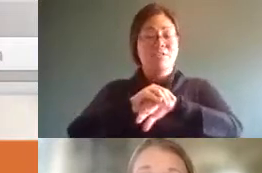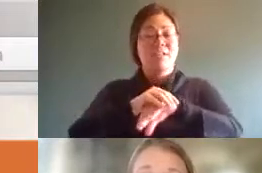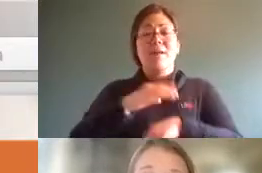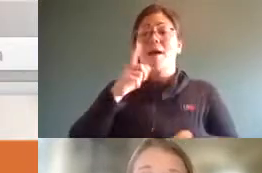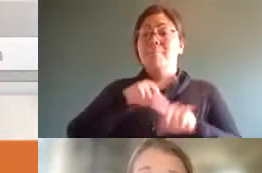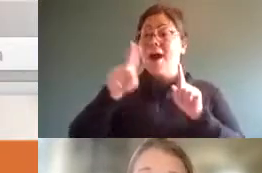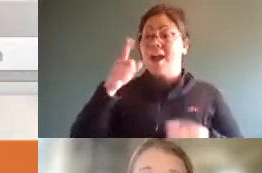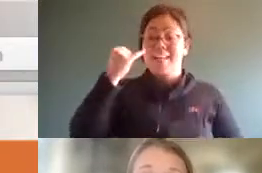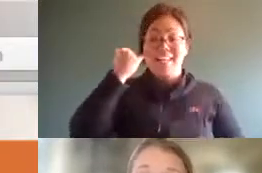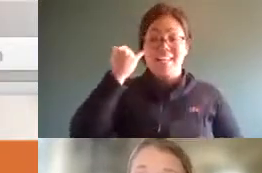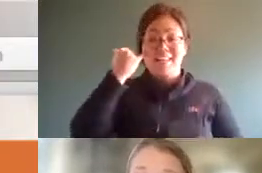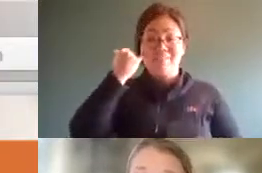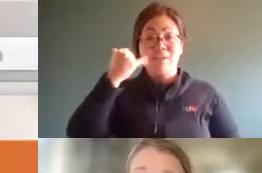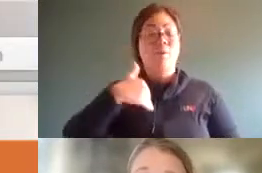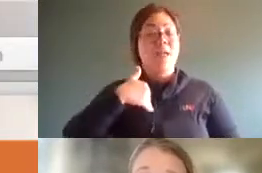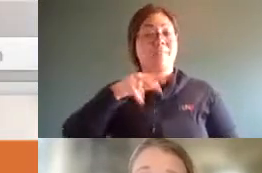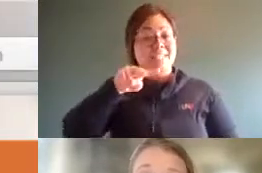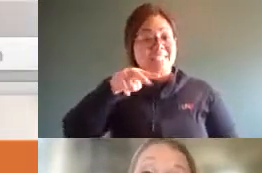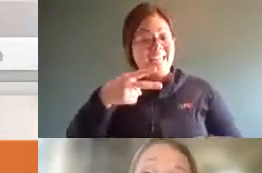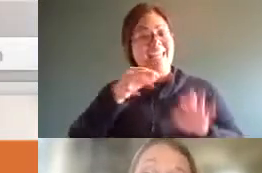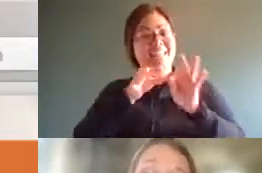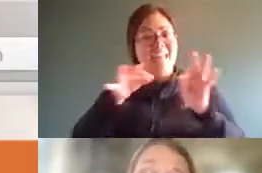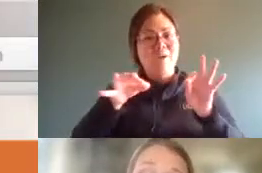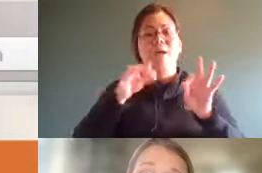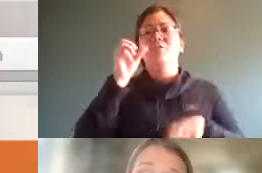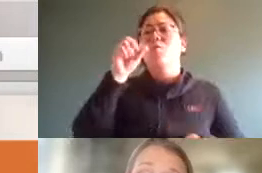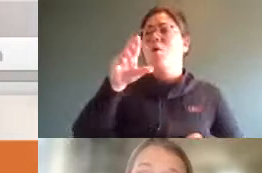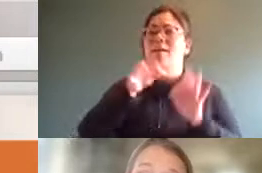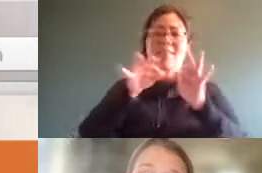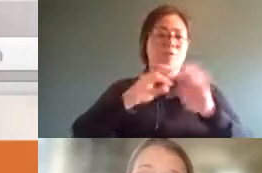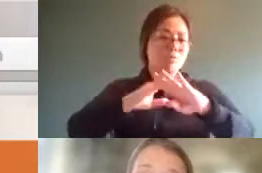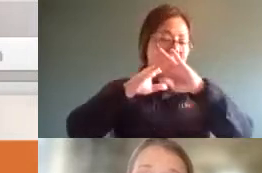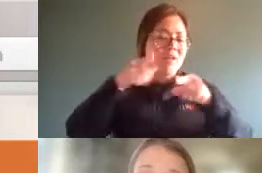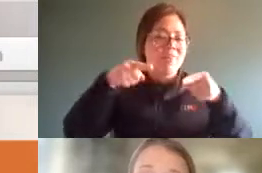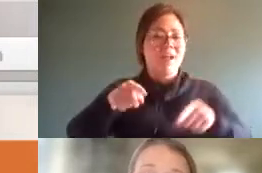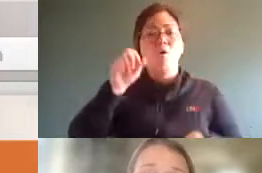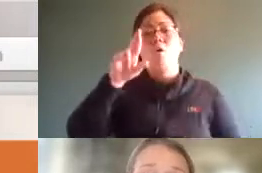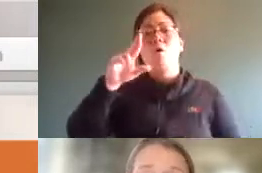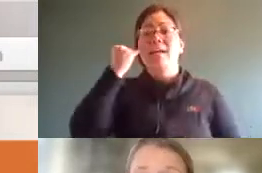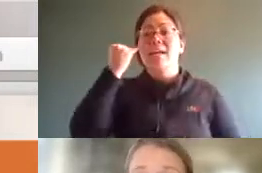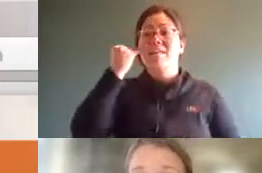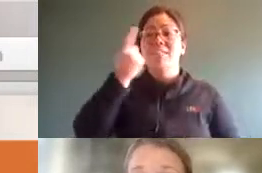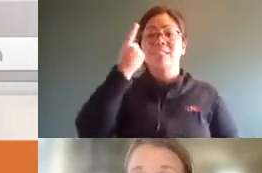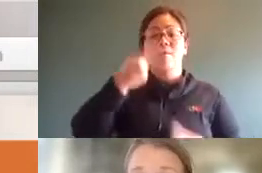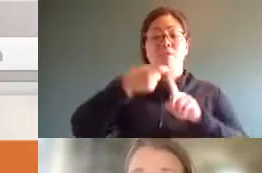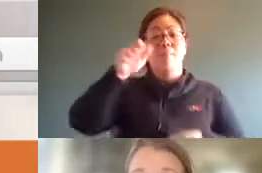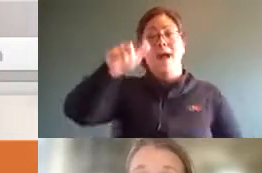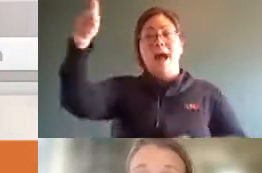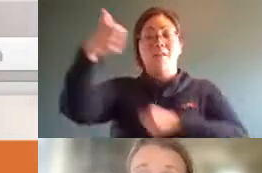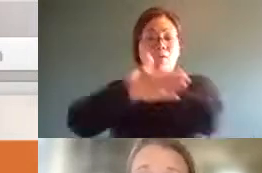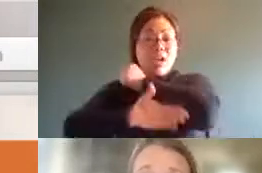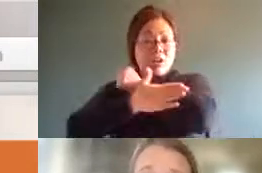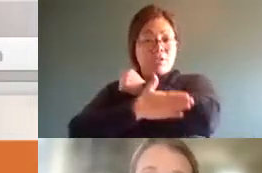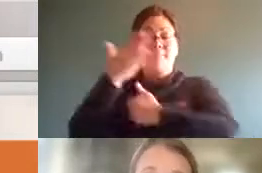there is a language barrier there, or if someone comes from a country where